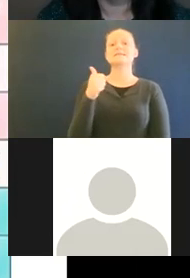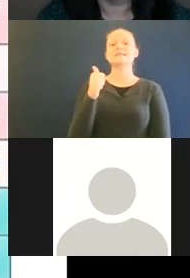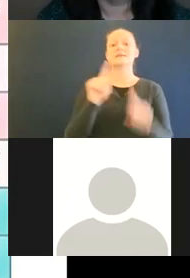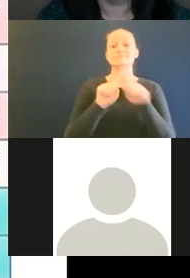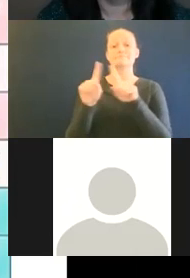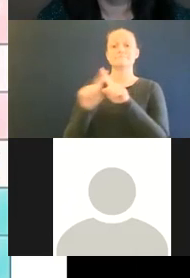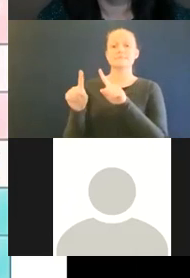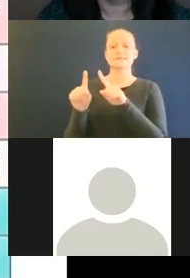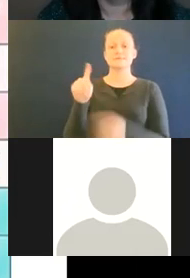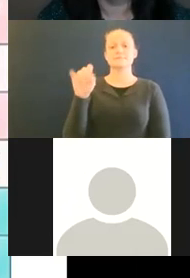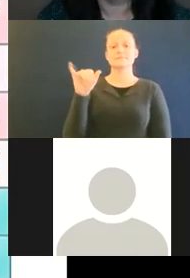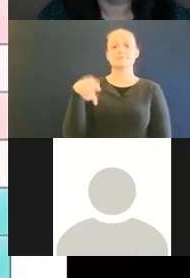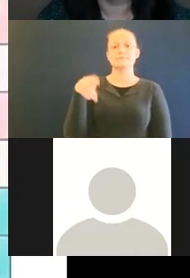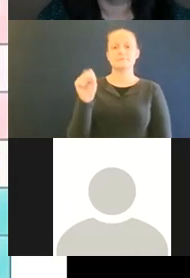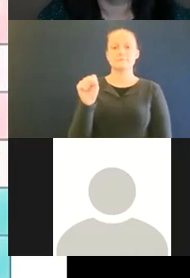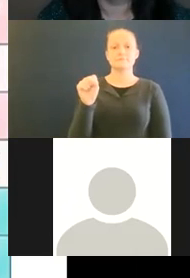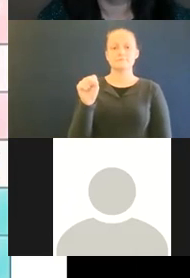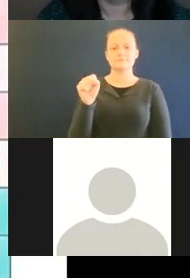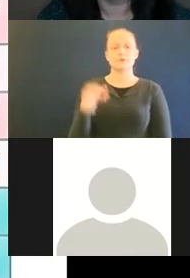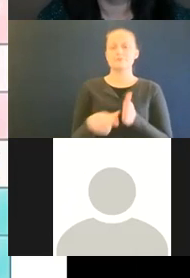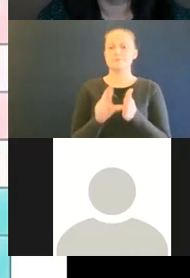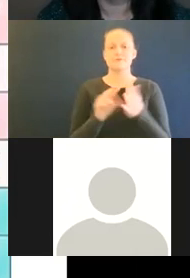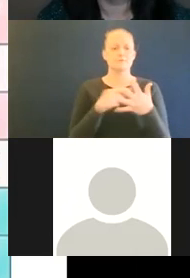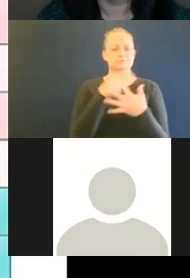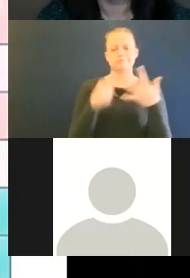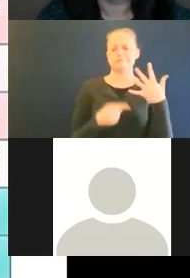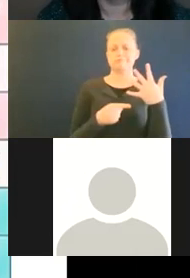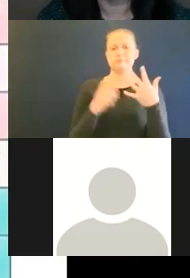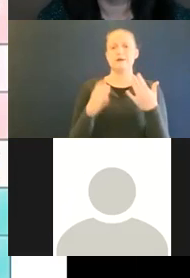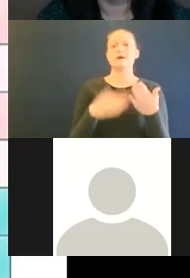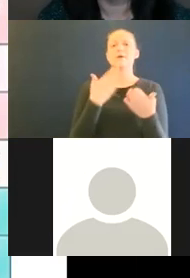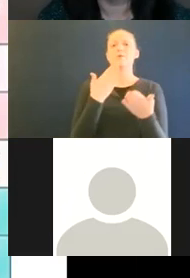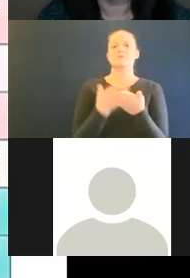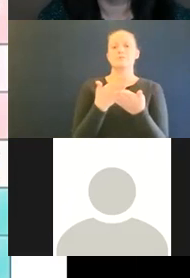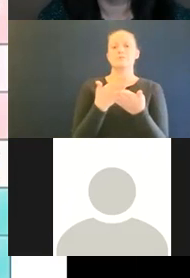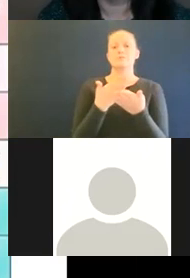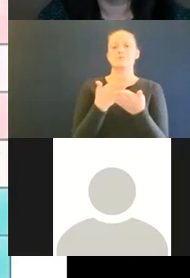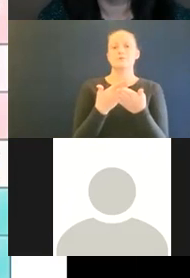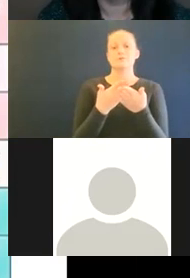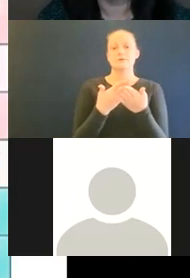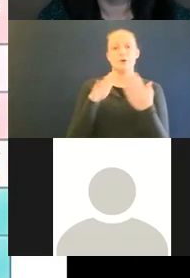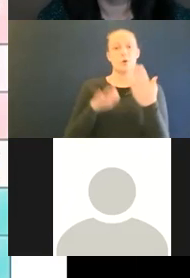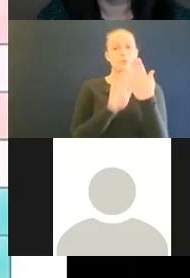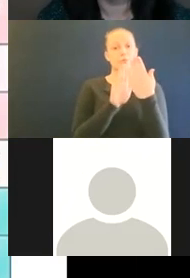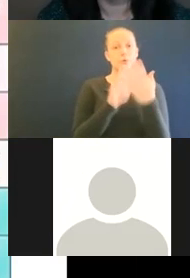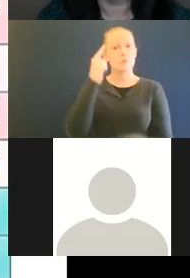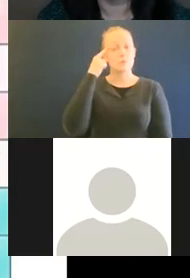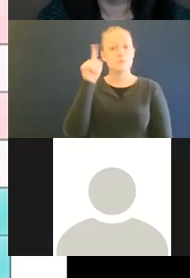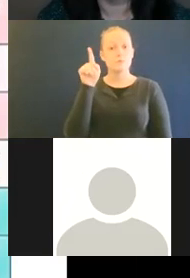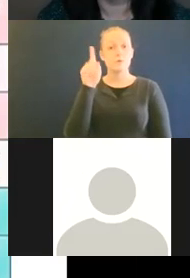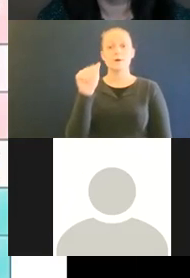going over multiple different evidence-based strategies for using AAC